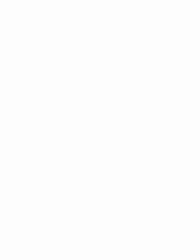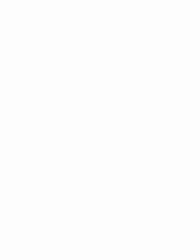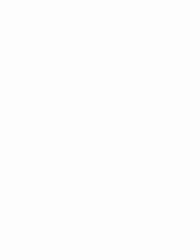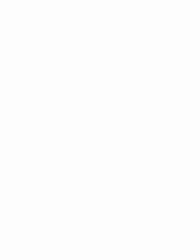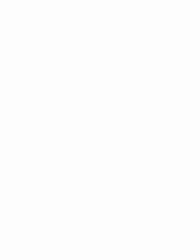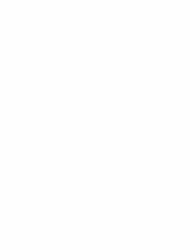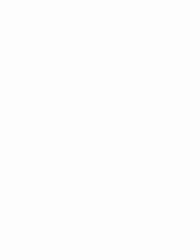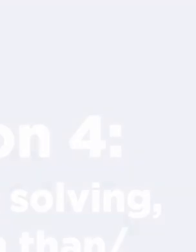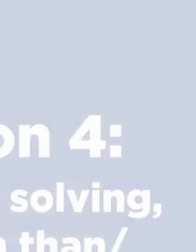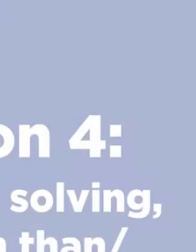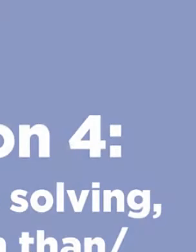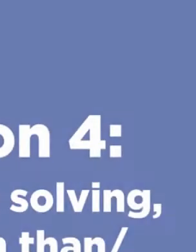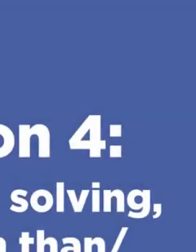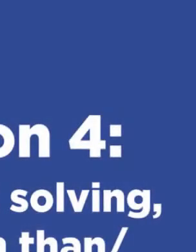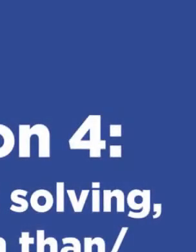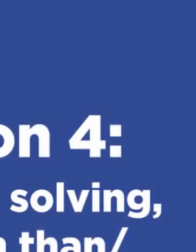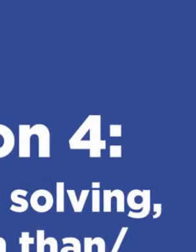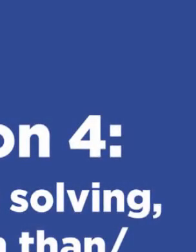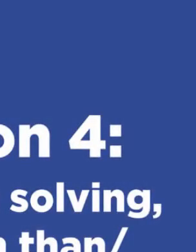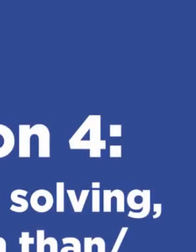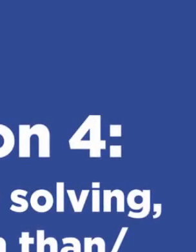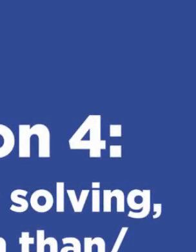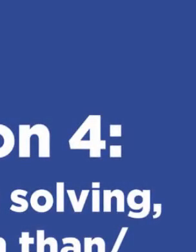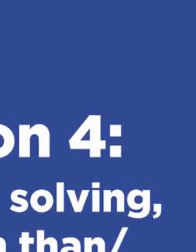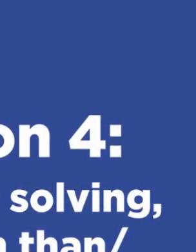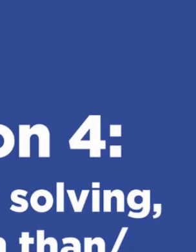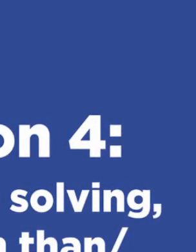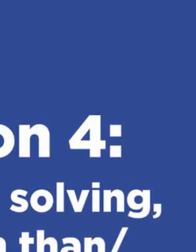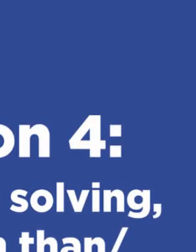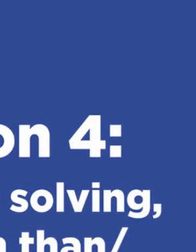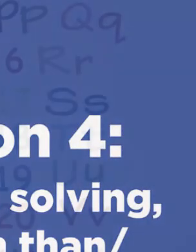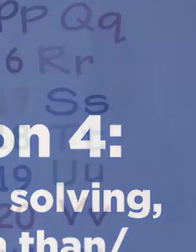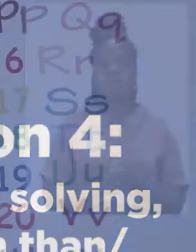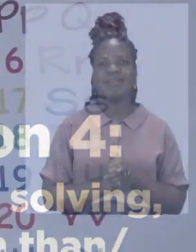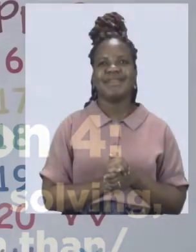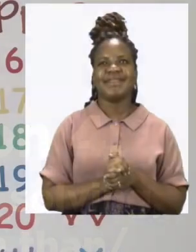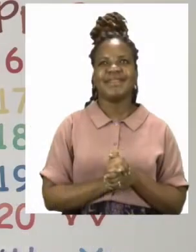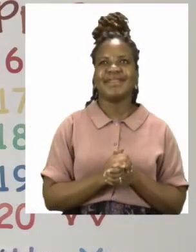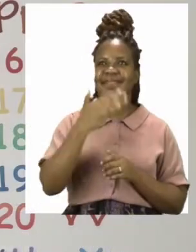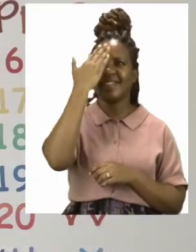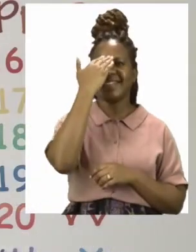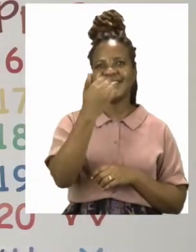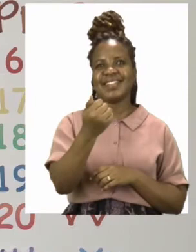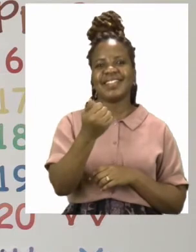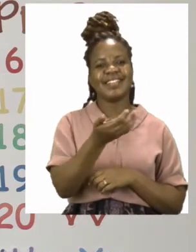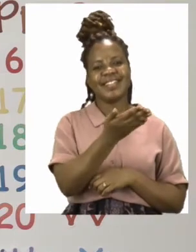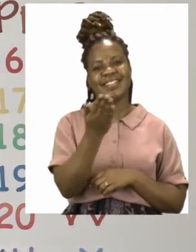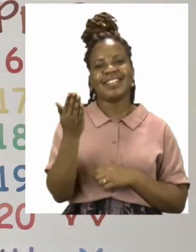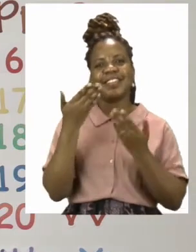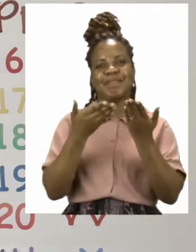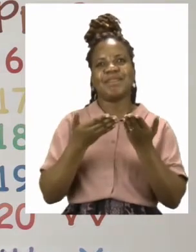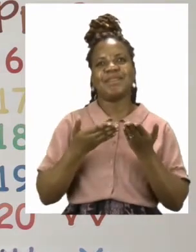or watching online. Inside the newspapers, there is an insert of the lesson